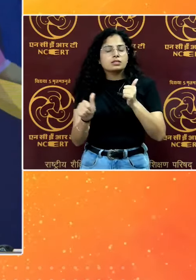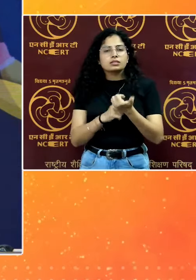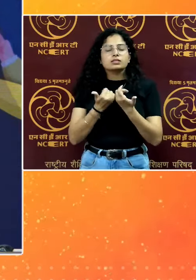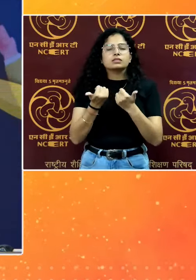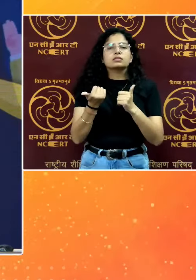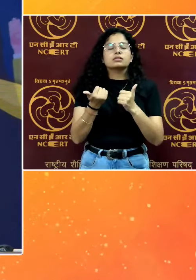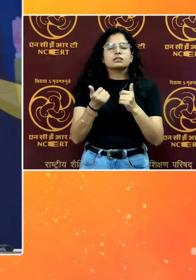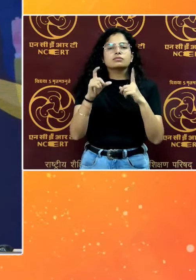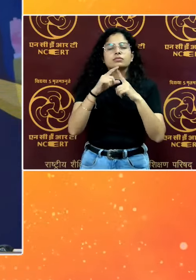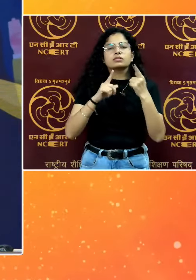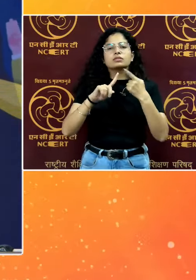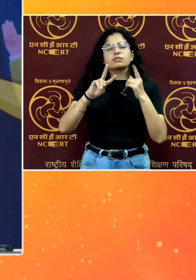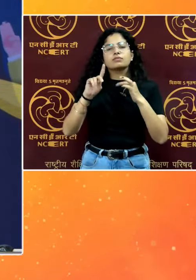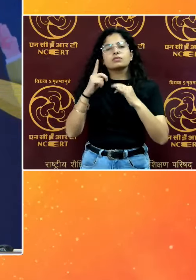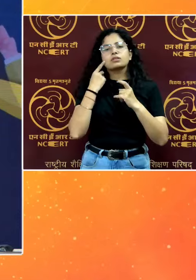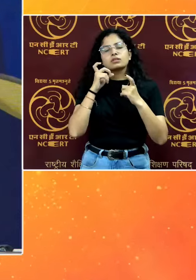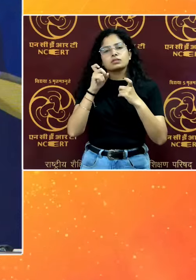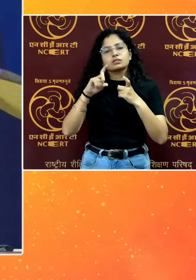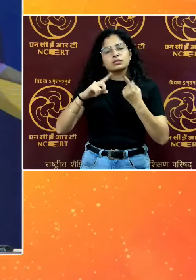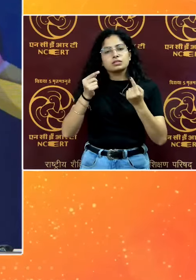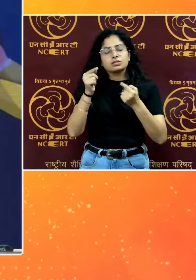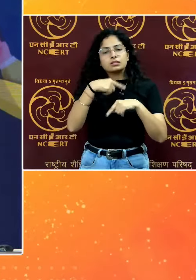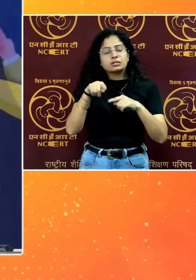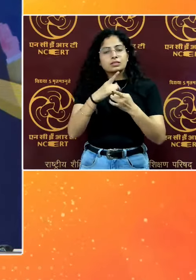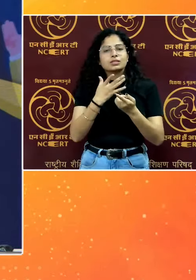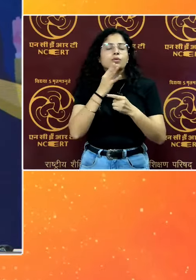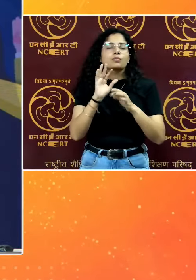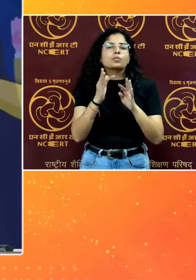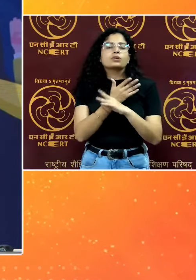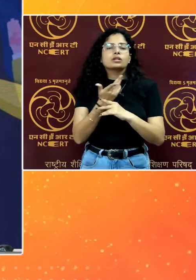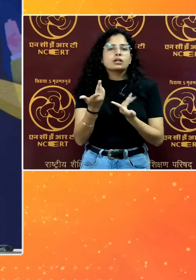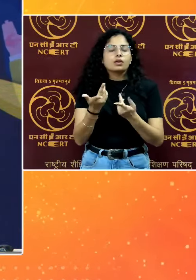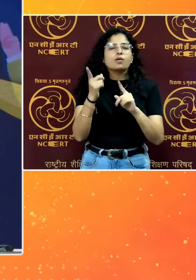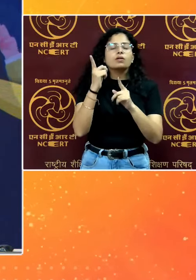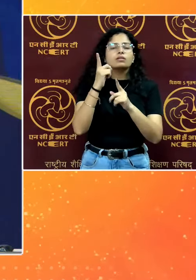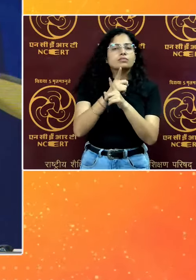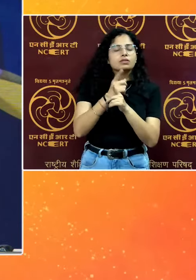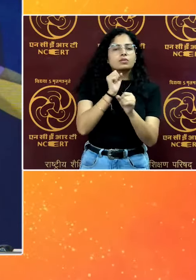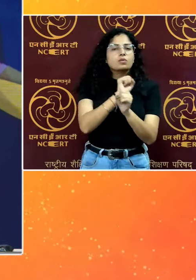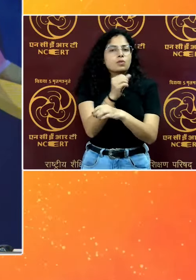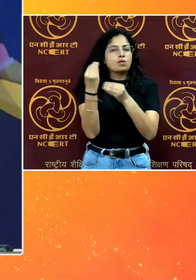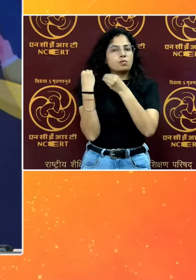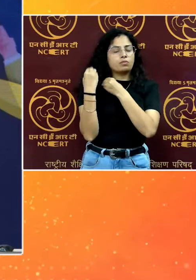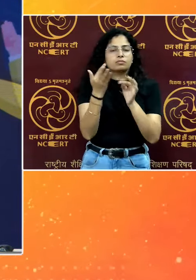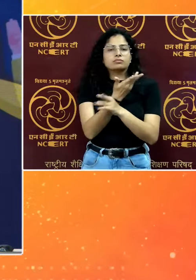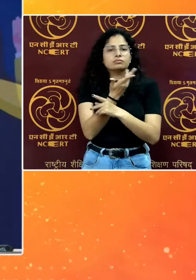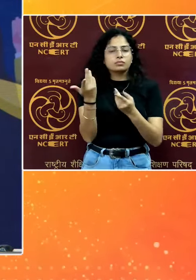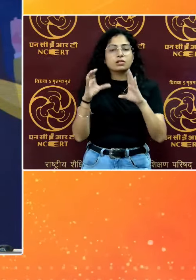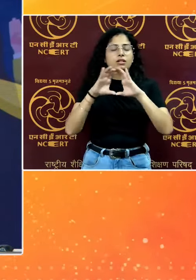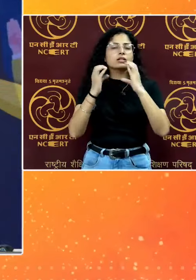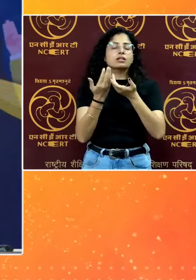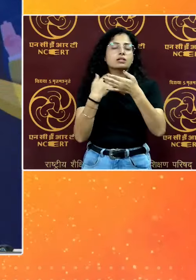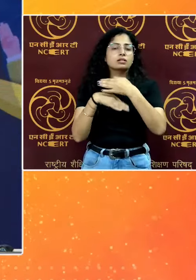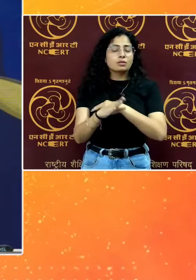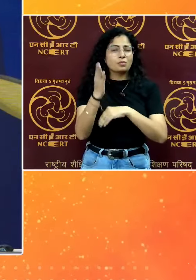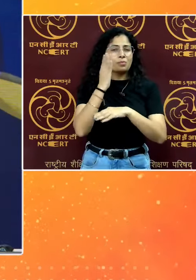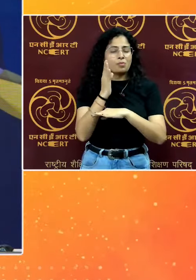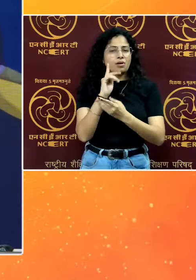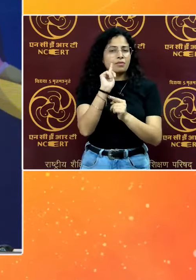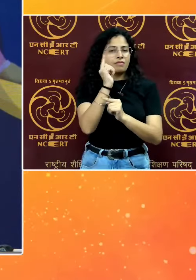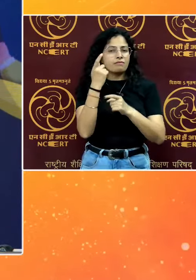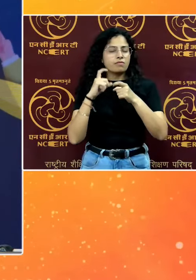learning, and importance of awareness among teachers about the assistive technology services. So, Professor Ajish, the very